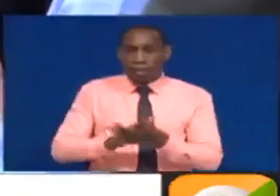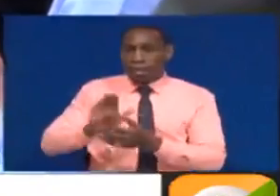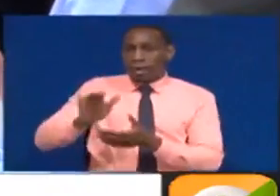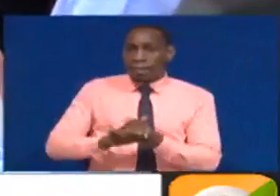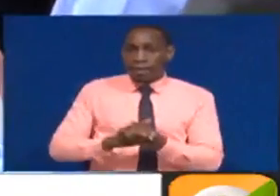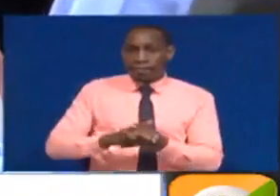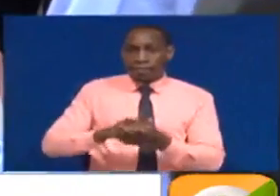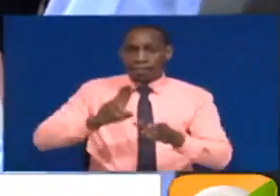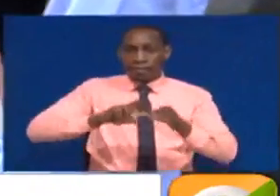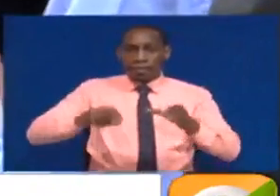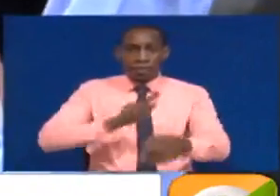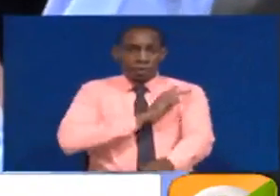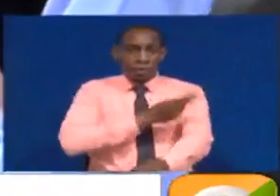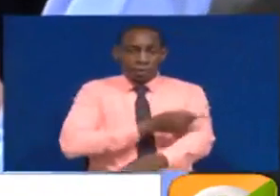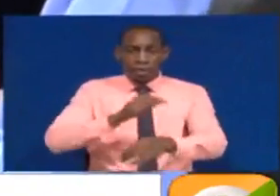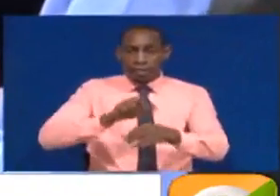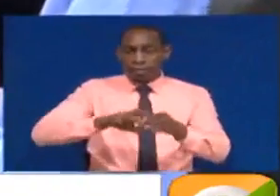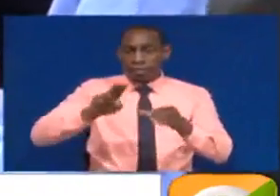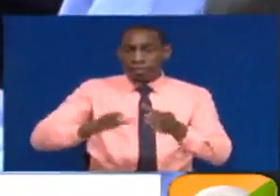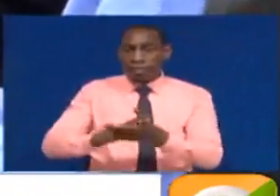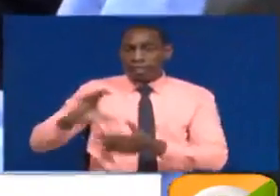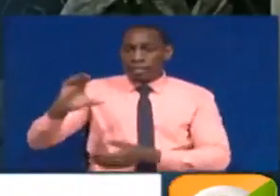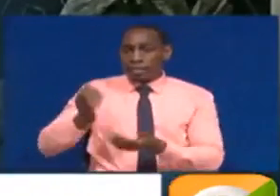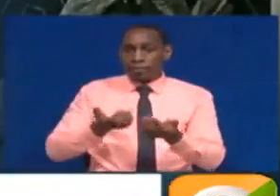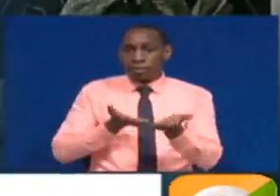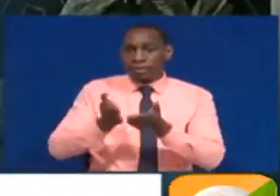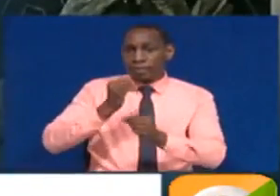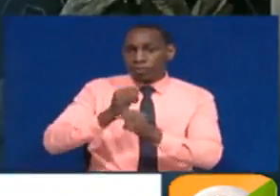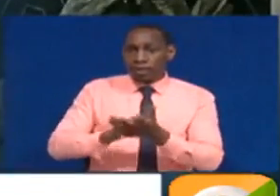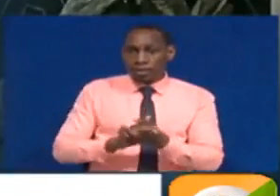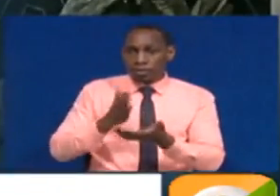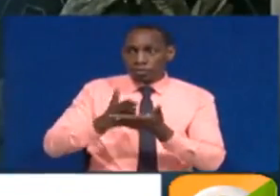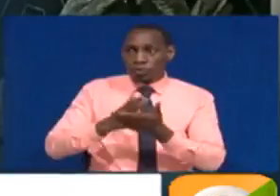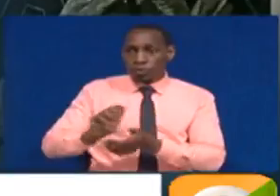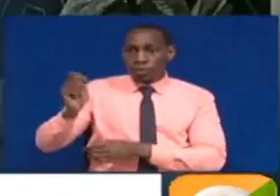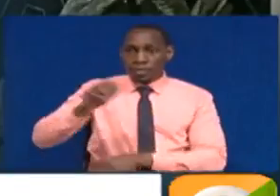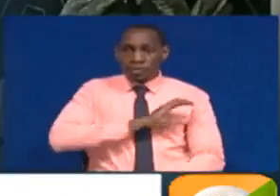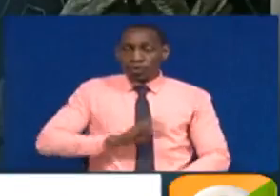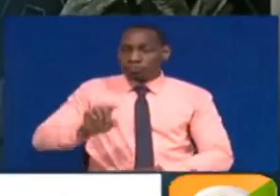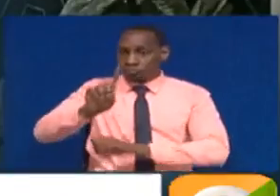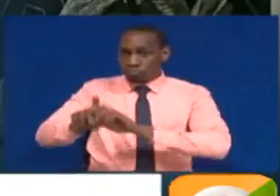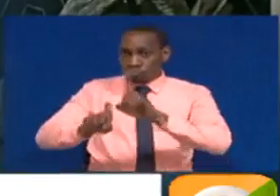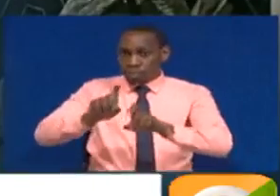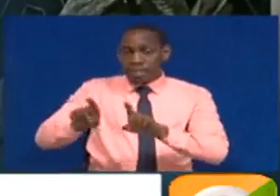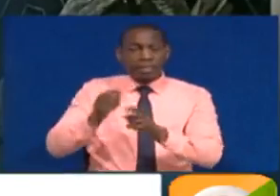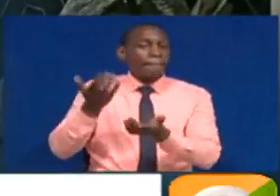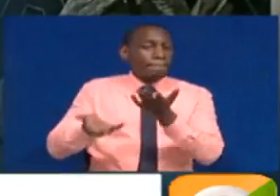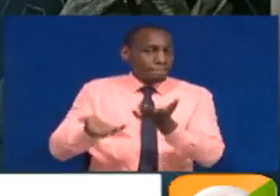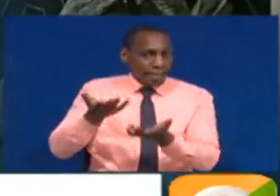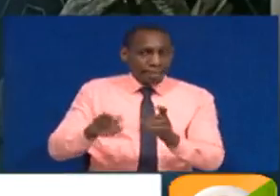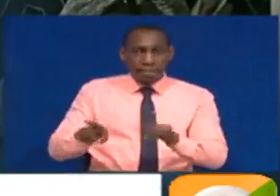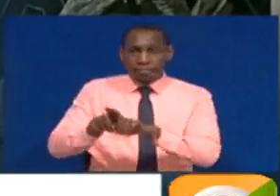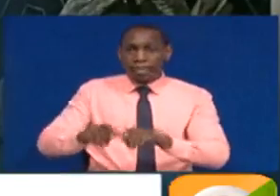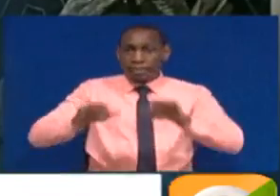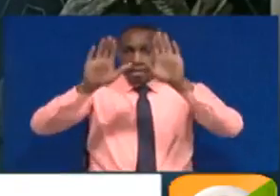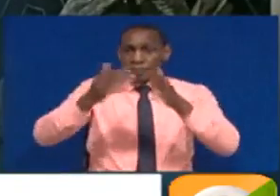fall from power when he resigned from his high-profile civil service job became a subject of presidential commission inquiry. That perhaps the